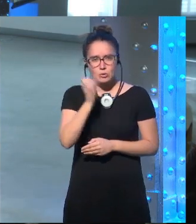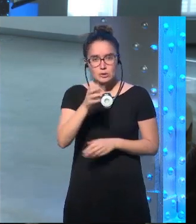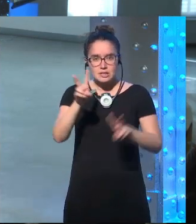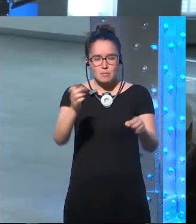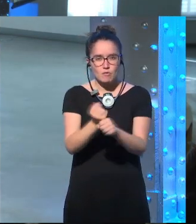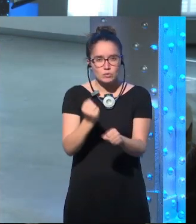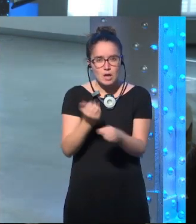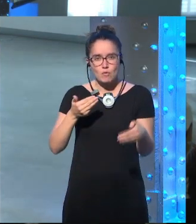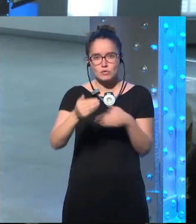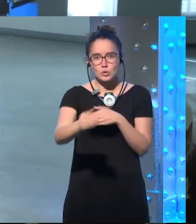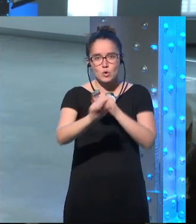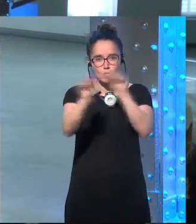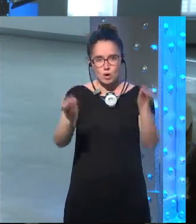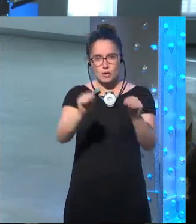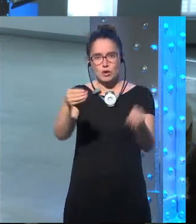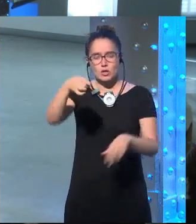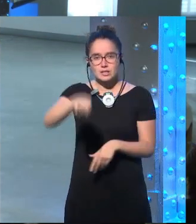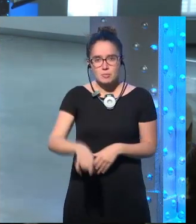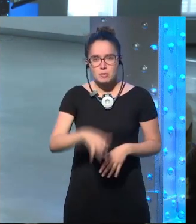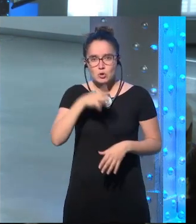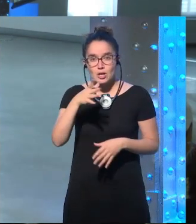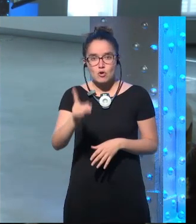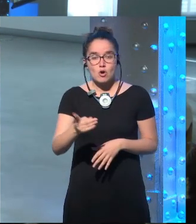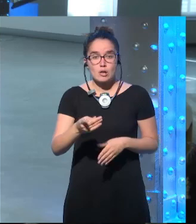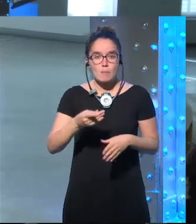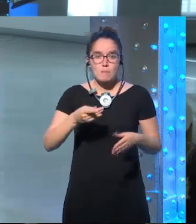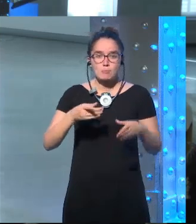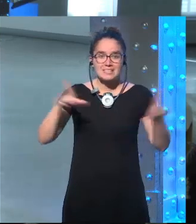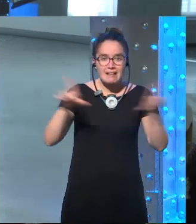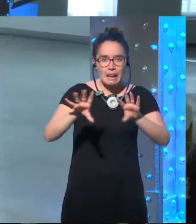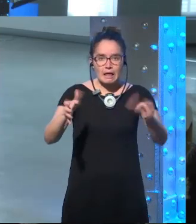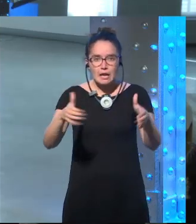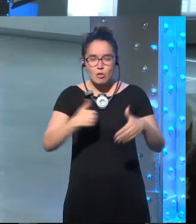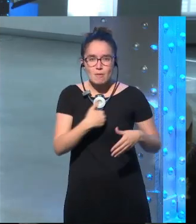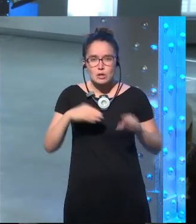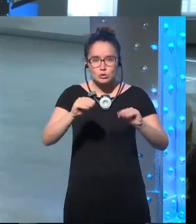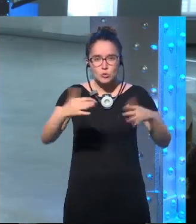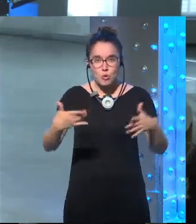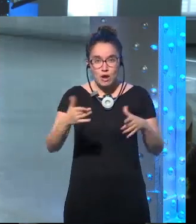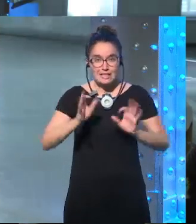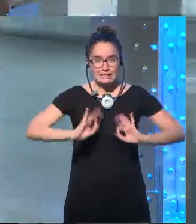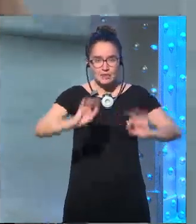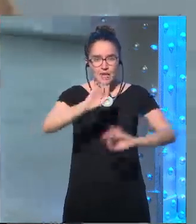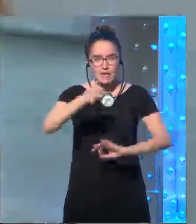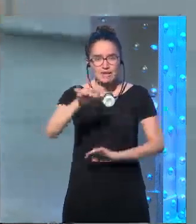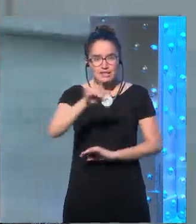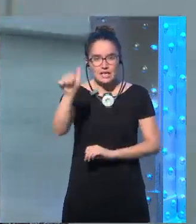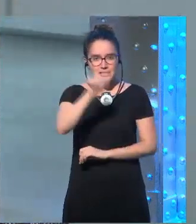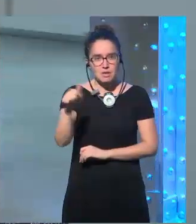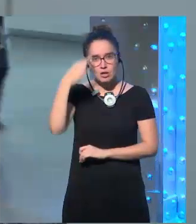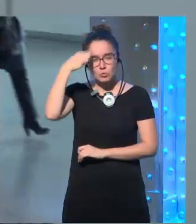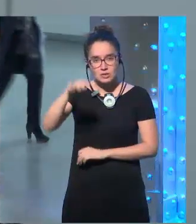will be interesting interventions about future employment and training and the role of media and of